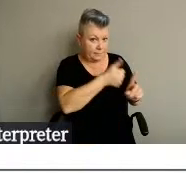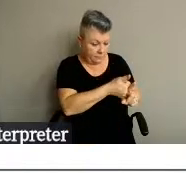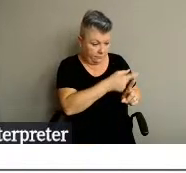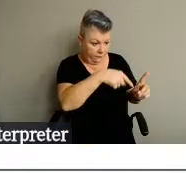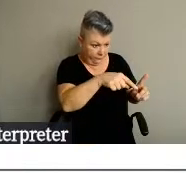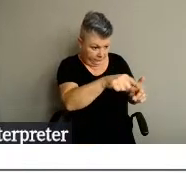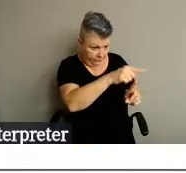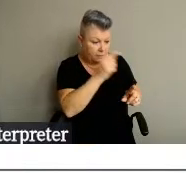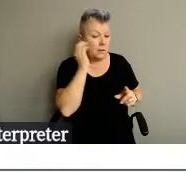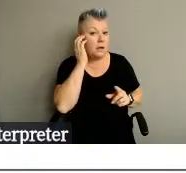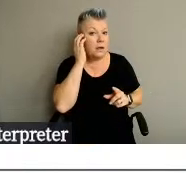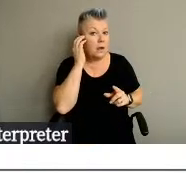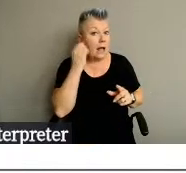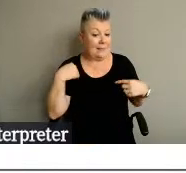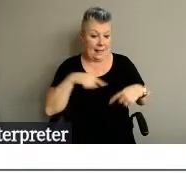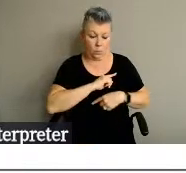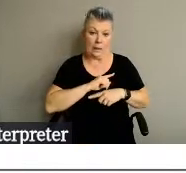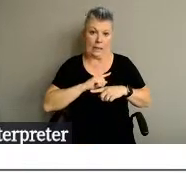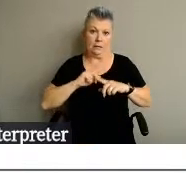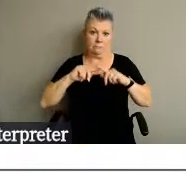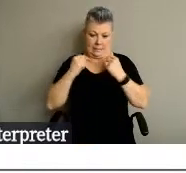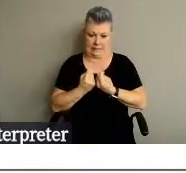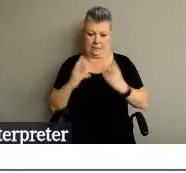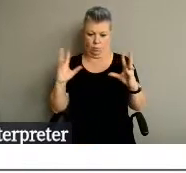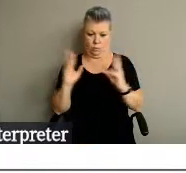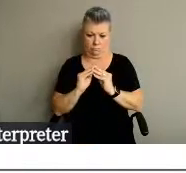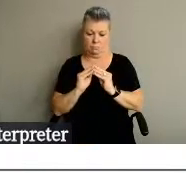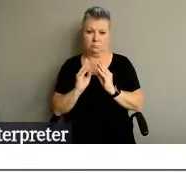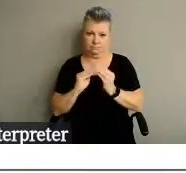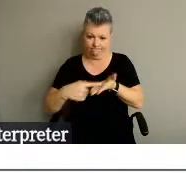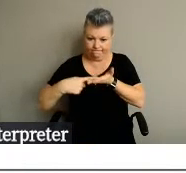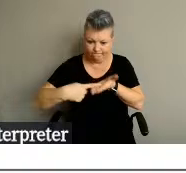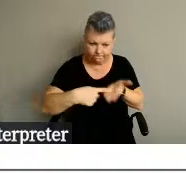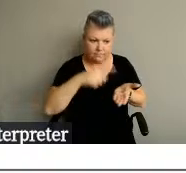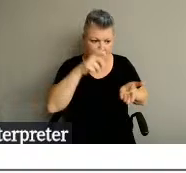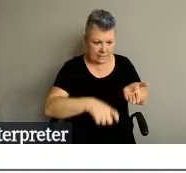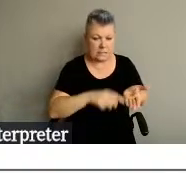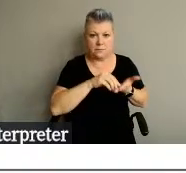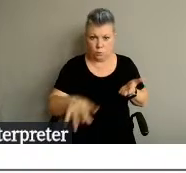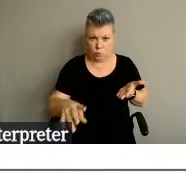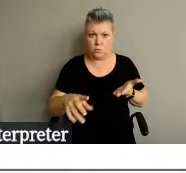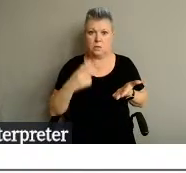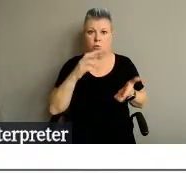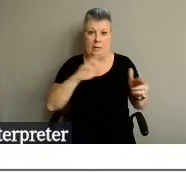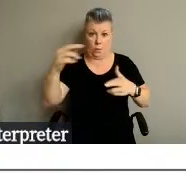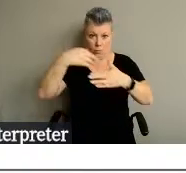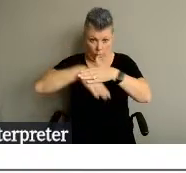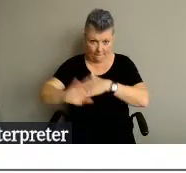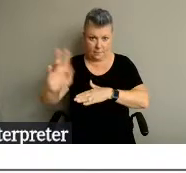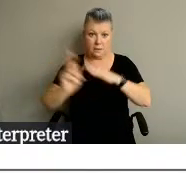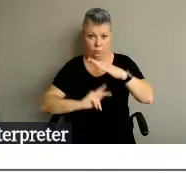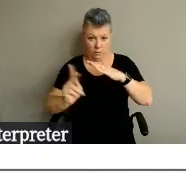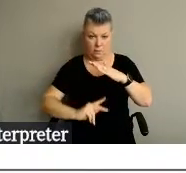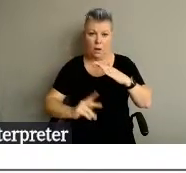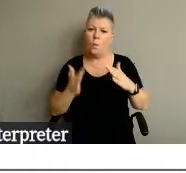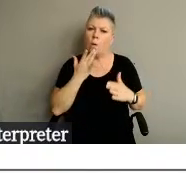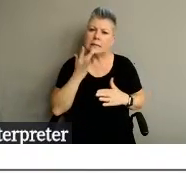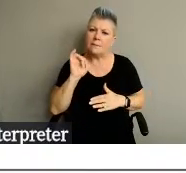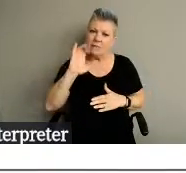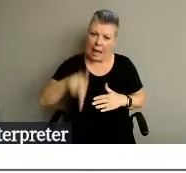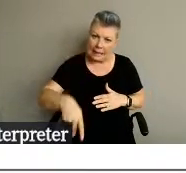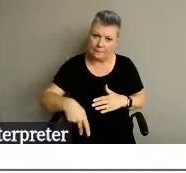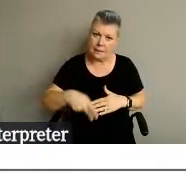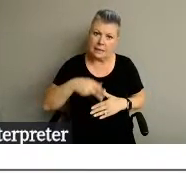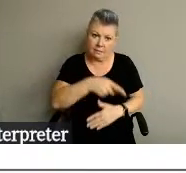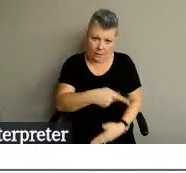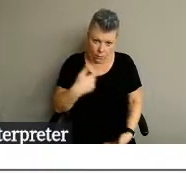we as a team would discuss the needs of the kindergarten and what kind of IEP would follow them, and